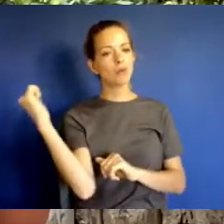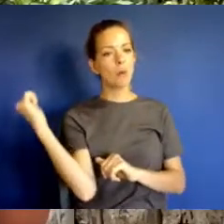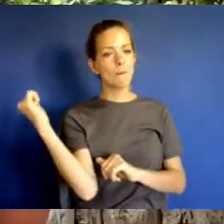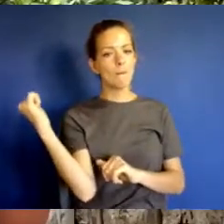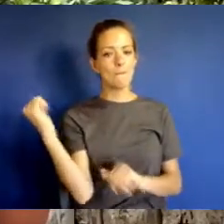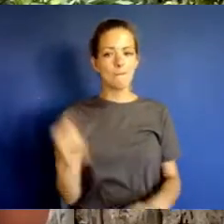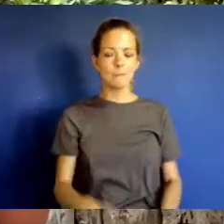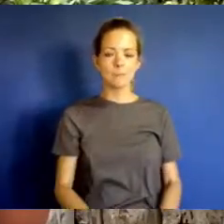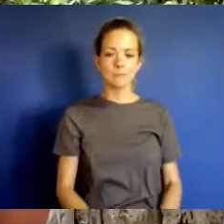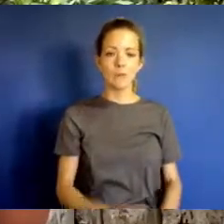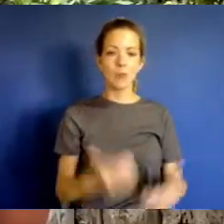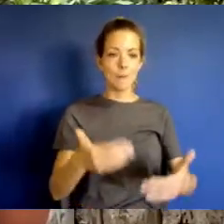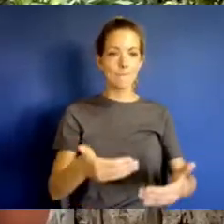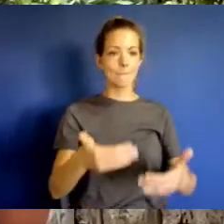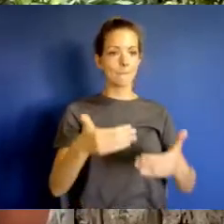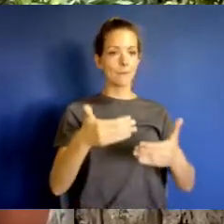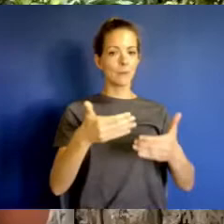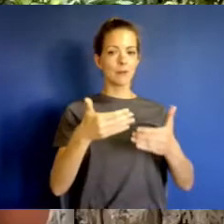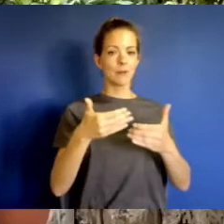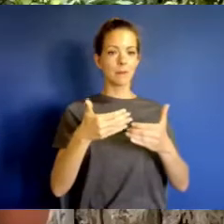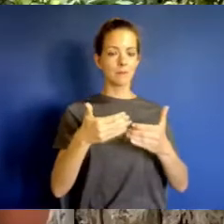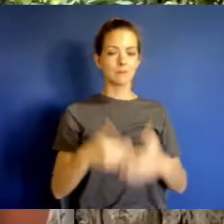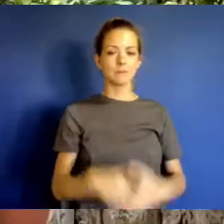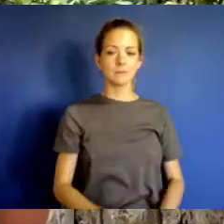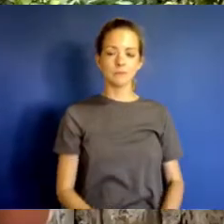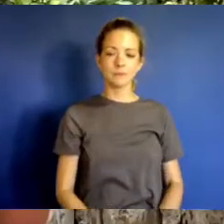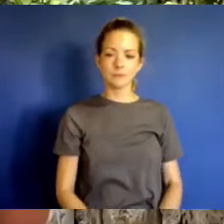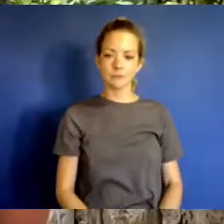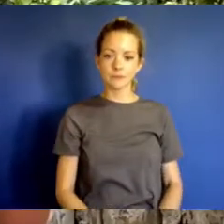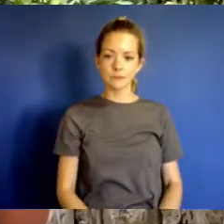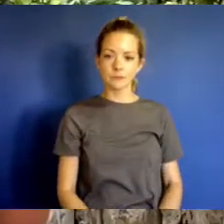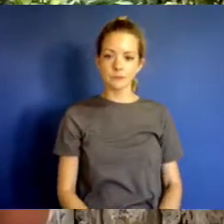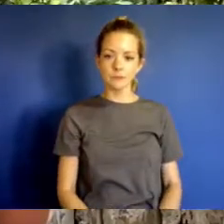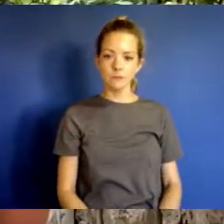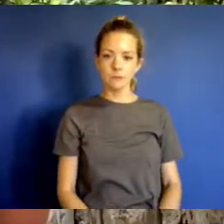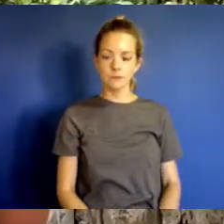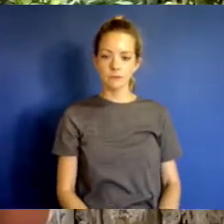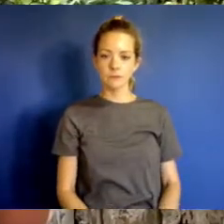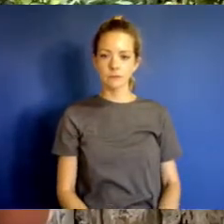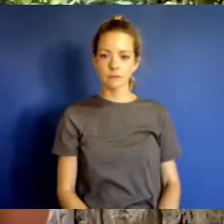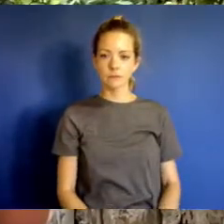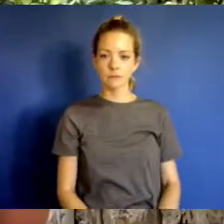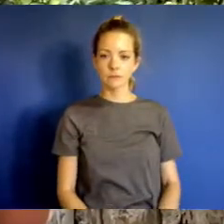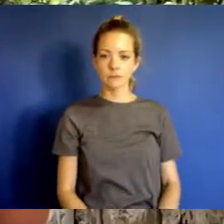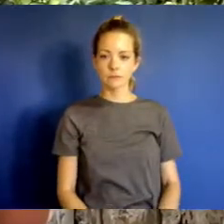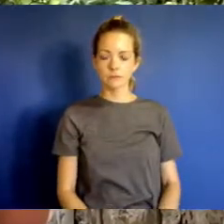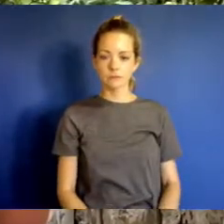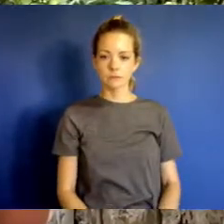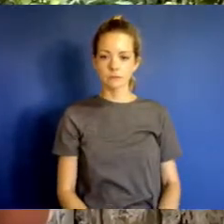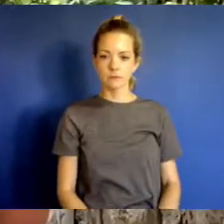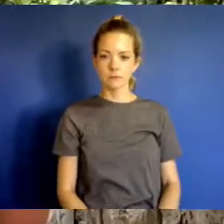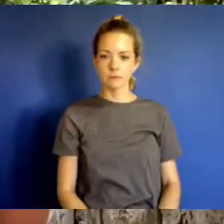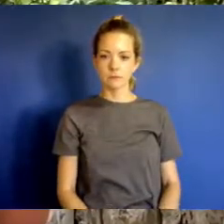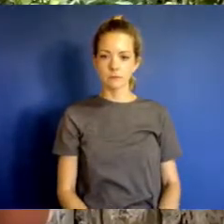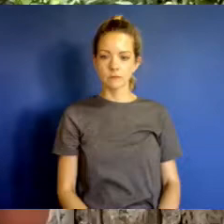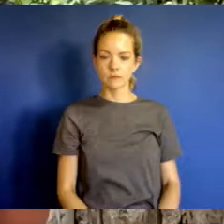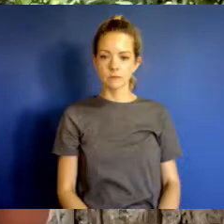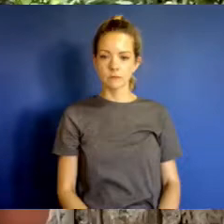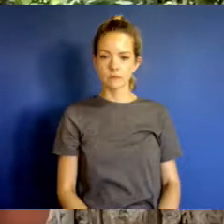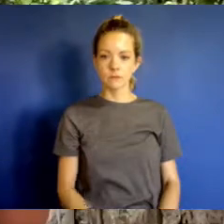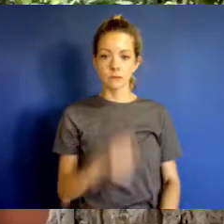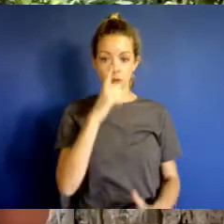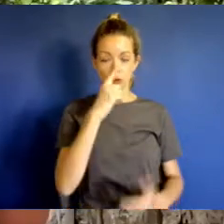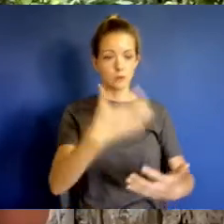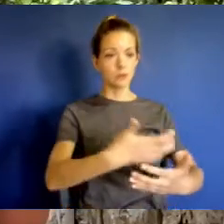Pick up the right foot, lift it up. And everything's going to move towards the body.